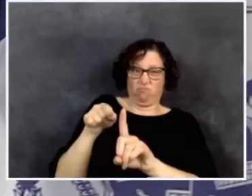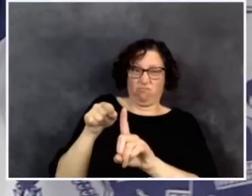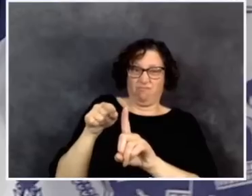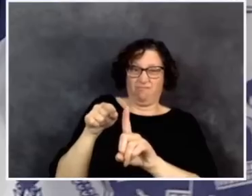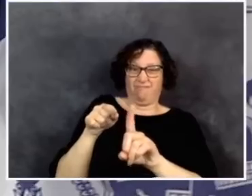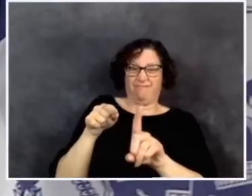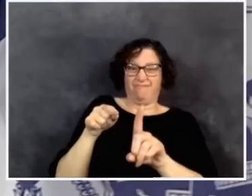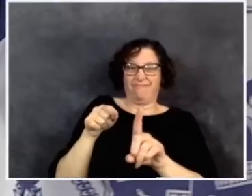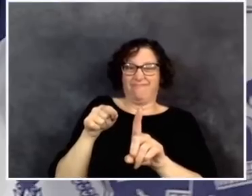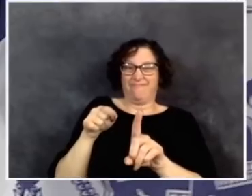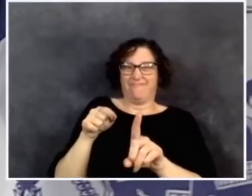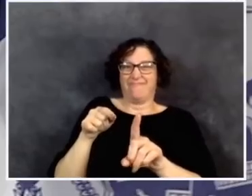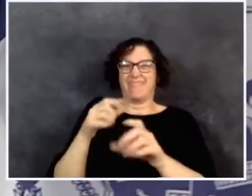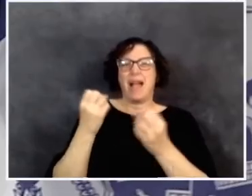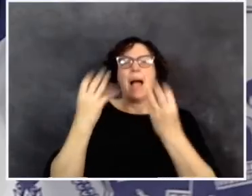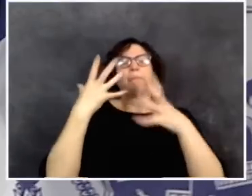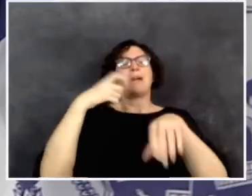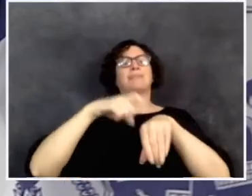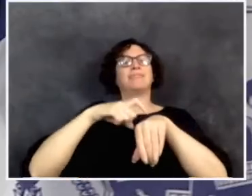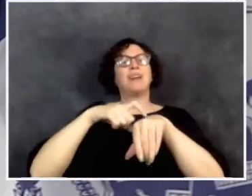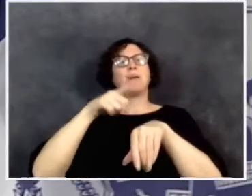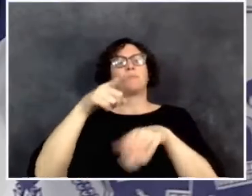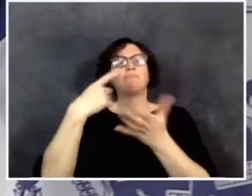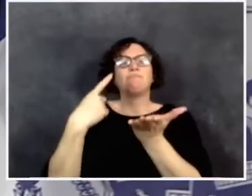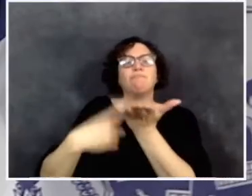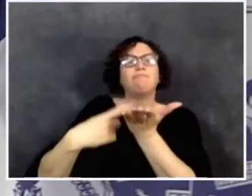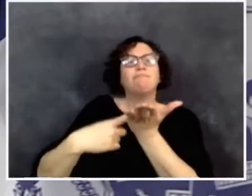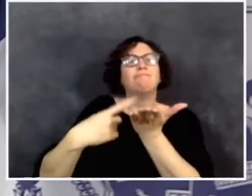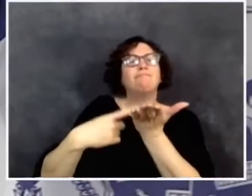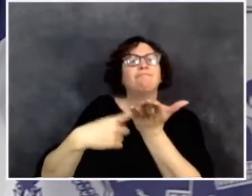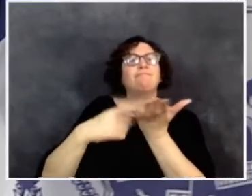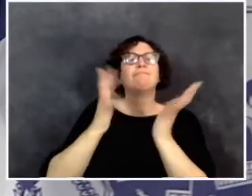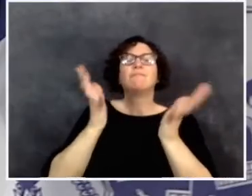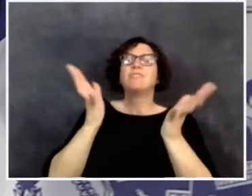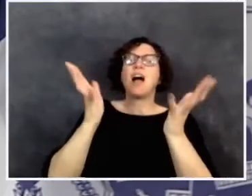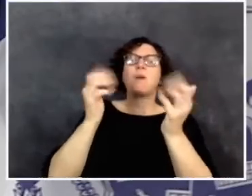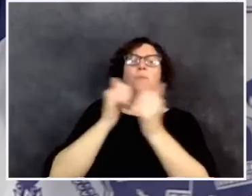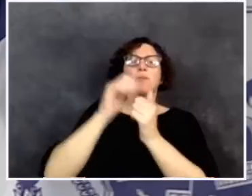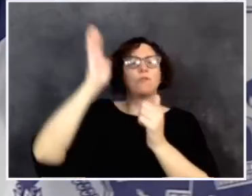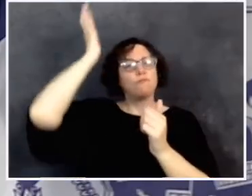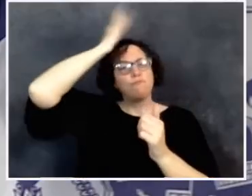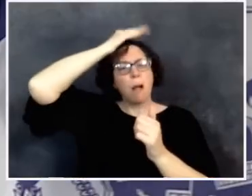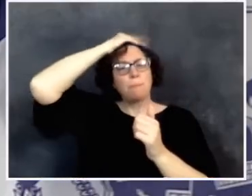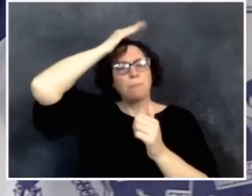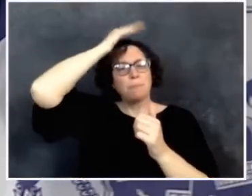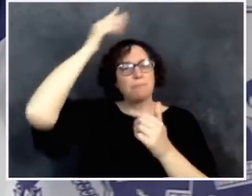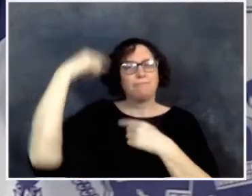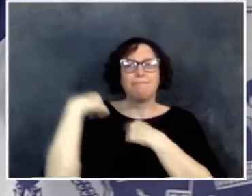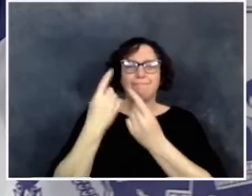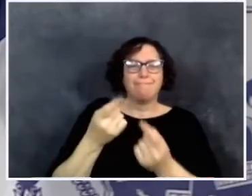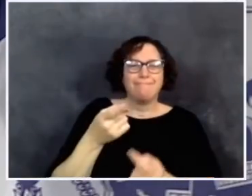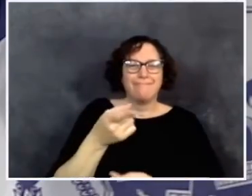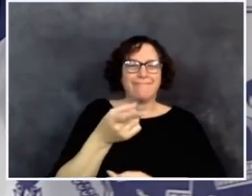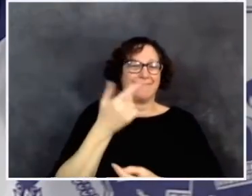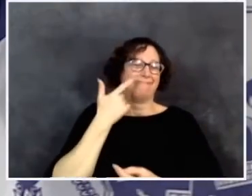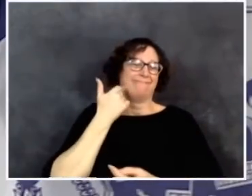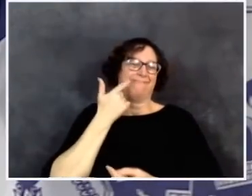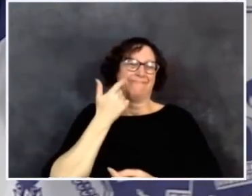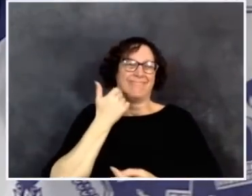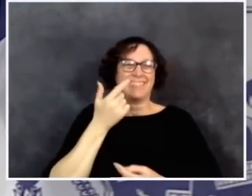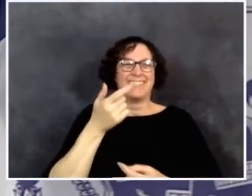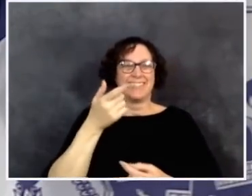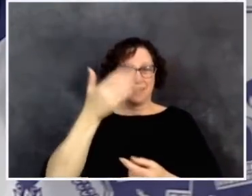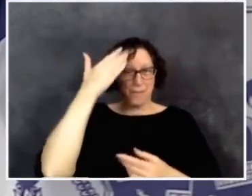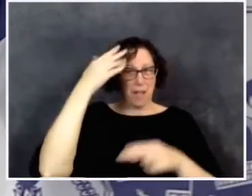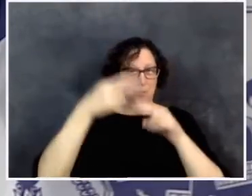of to talking to you? Abu, it's a great question, and I have spoken to the president